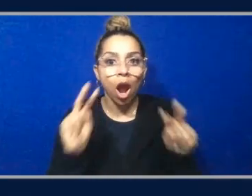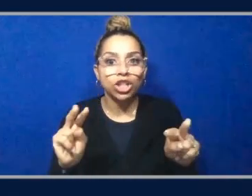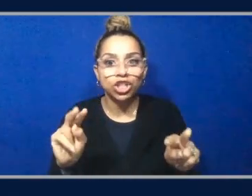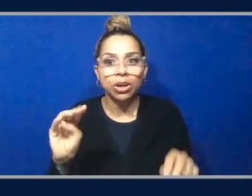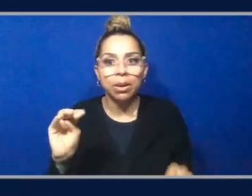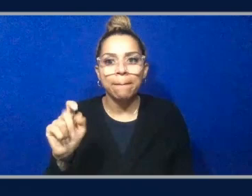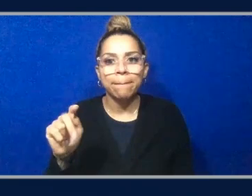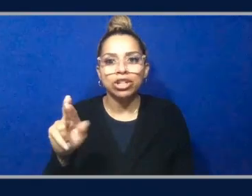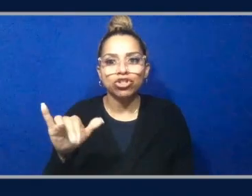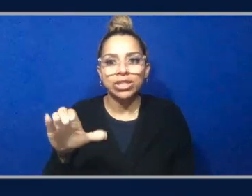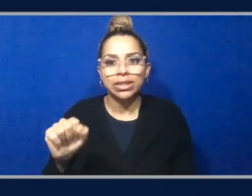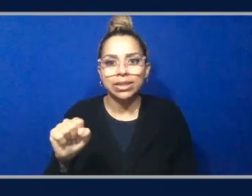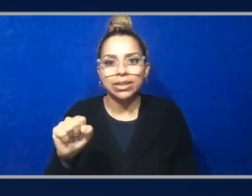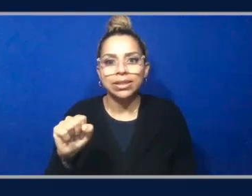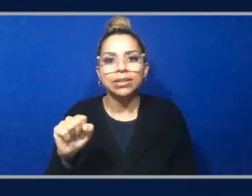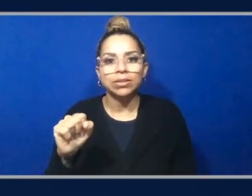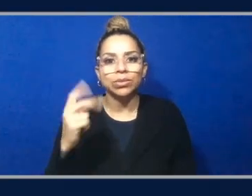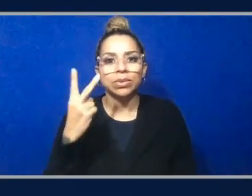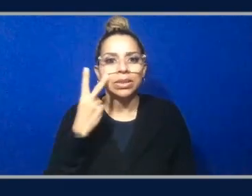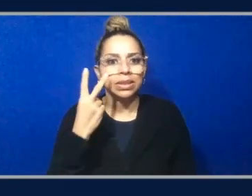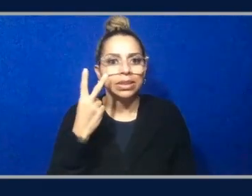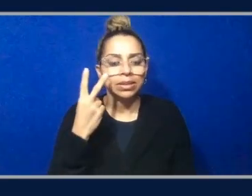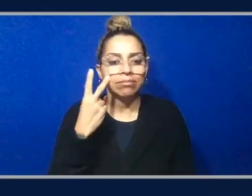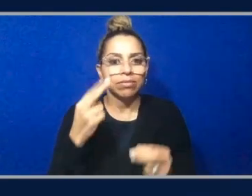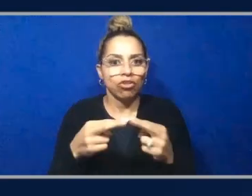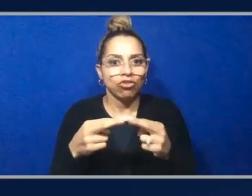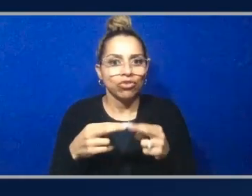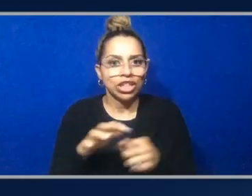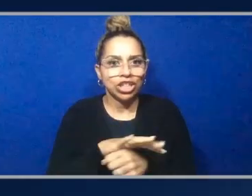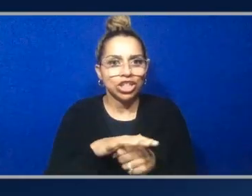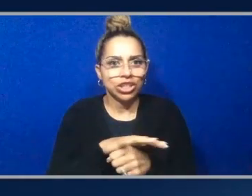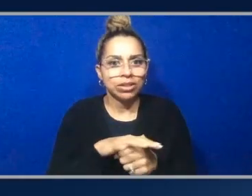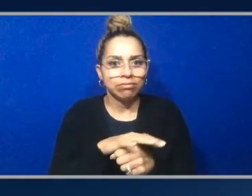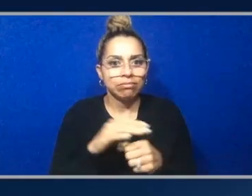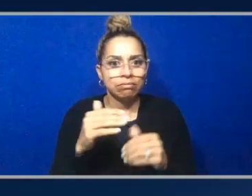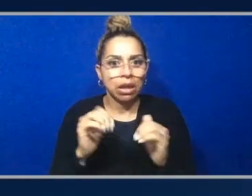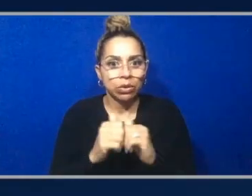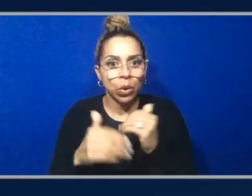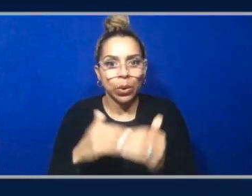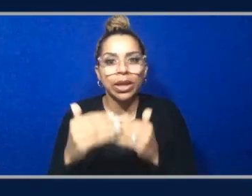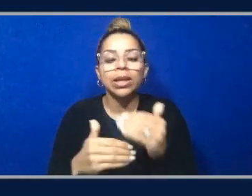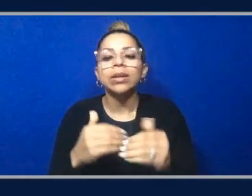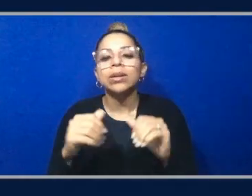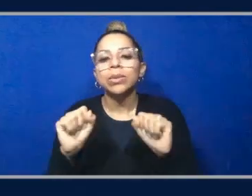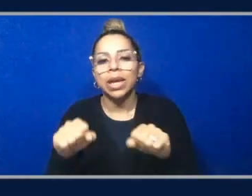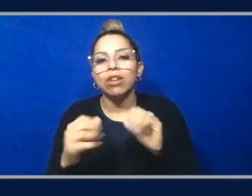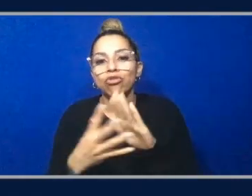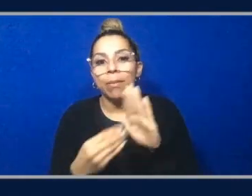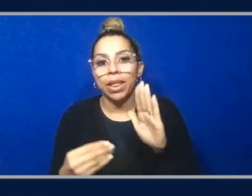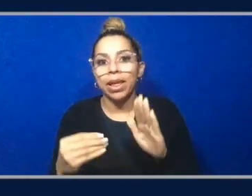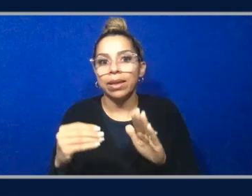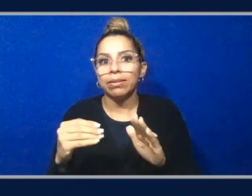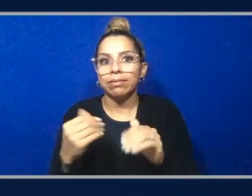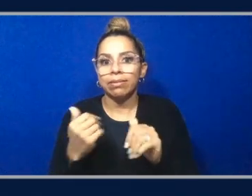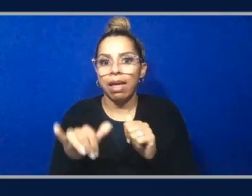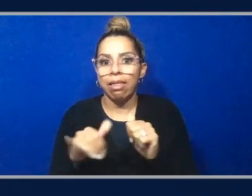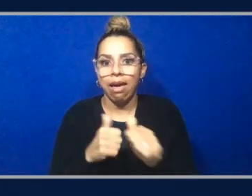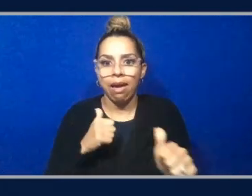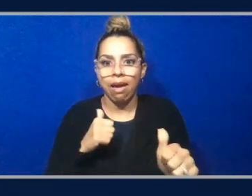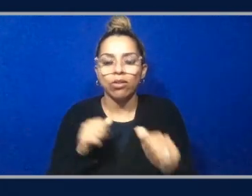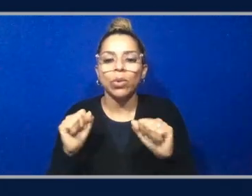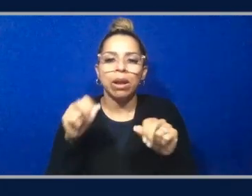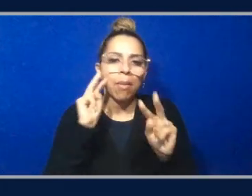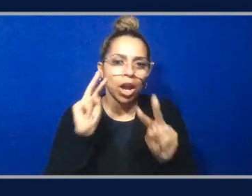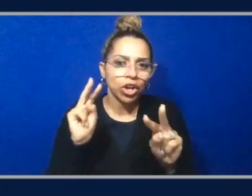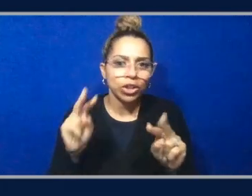replication lag. Okay. So you can monitor this and let's say, wait, okay, my region are fully caught up now. I can migrate back some of my players